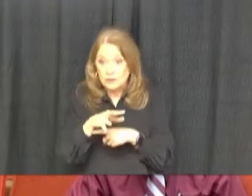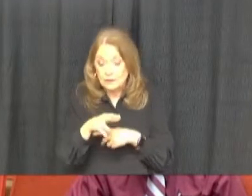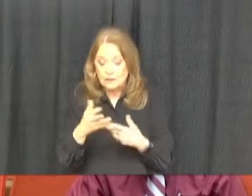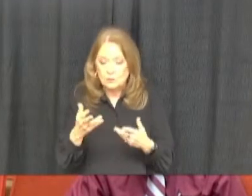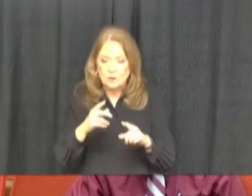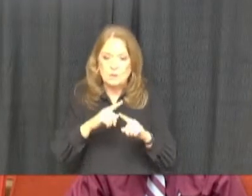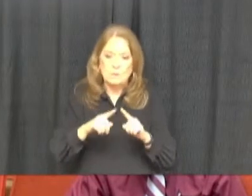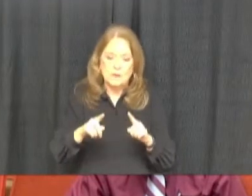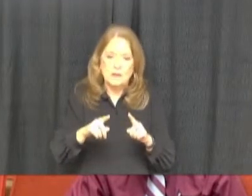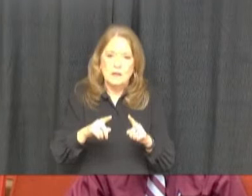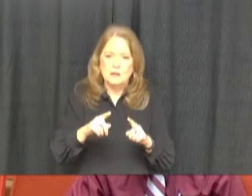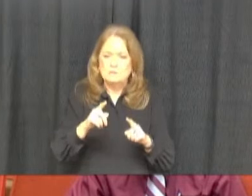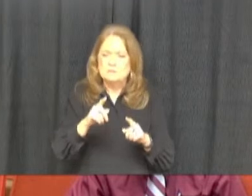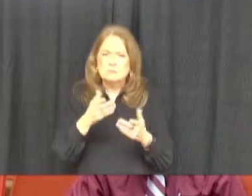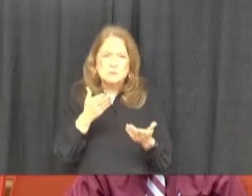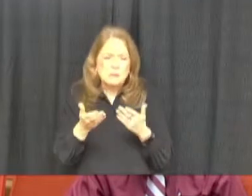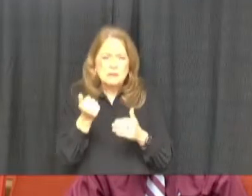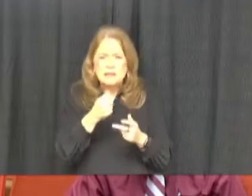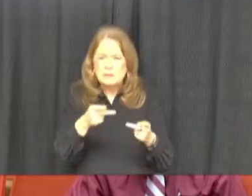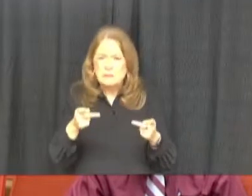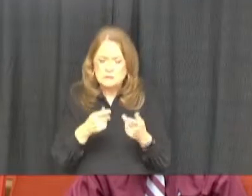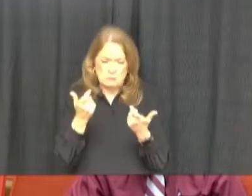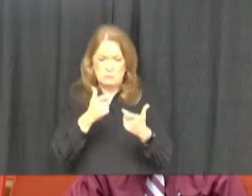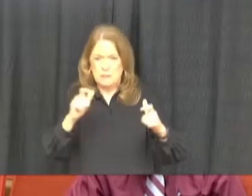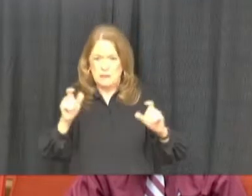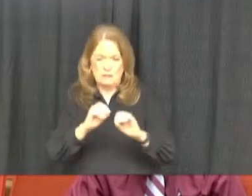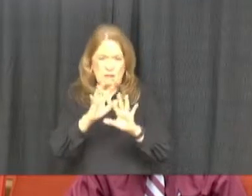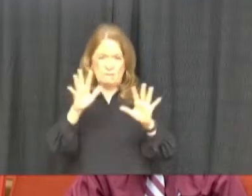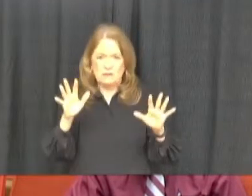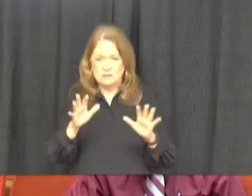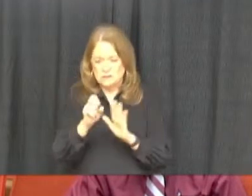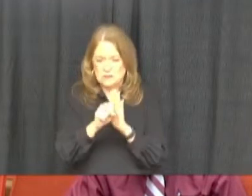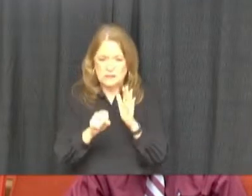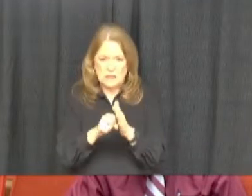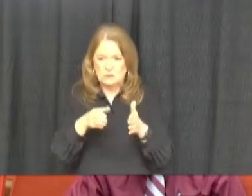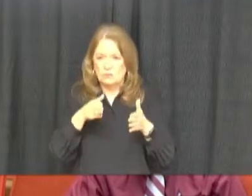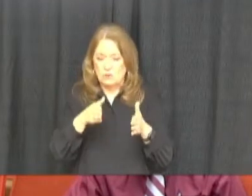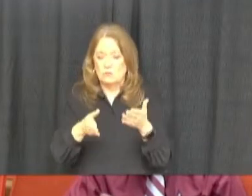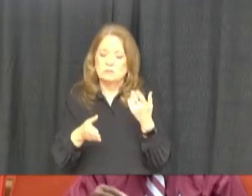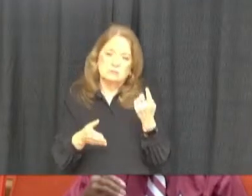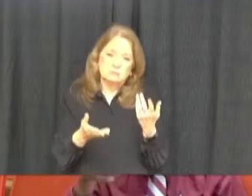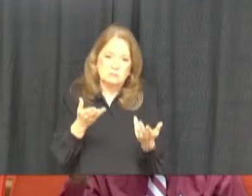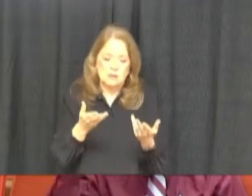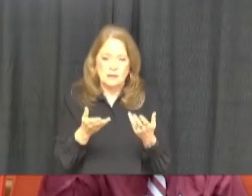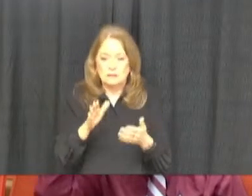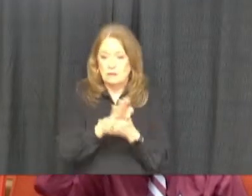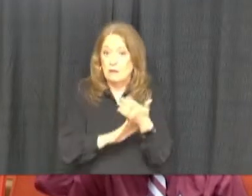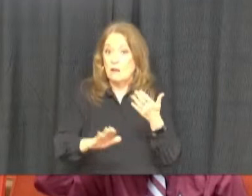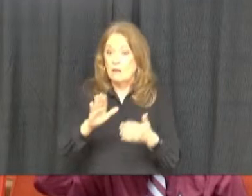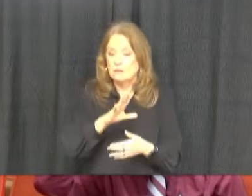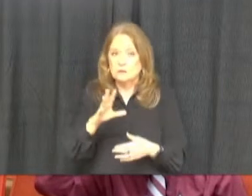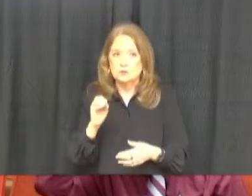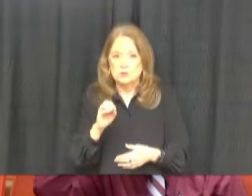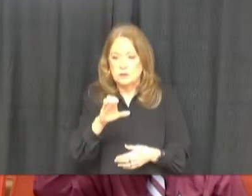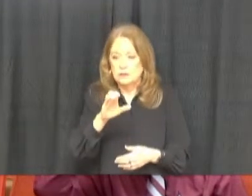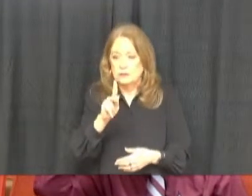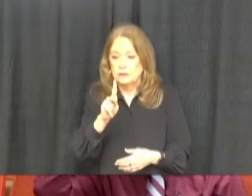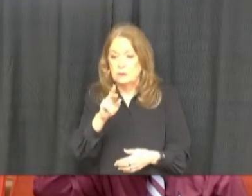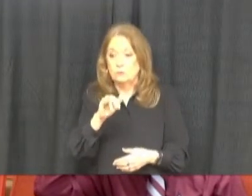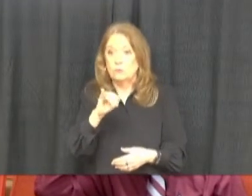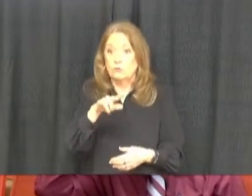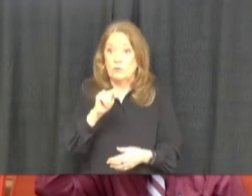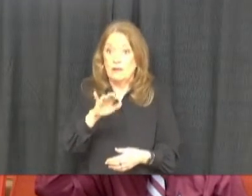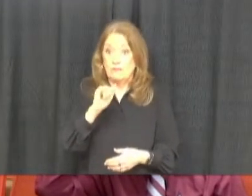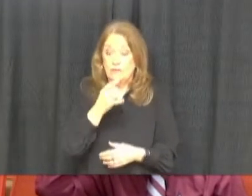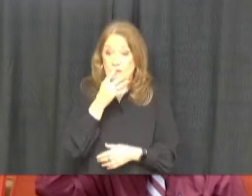there's an obvious large state route intersection, I've mapped it. And one of those is College and Craft, that